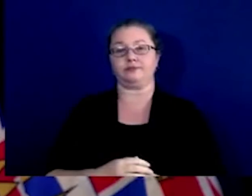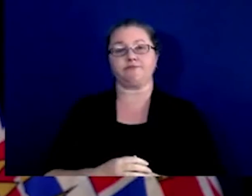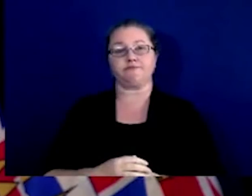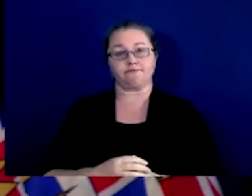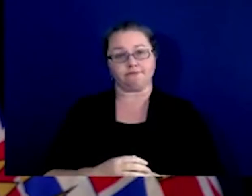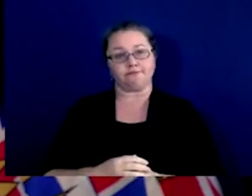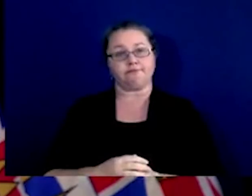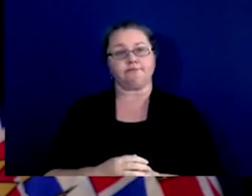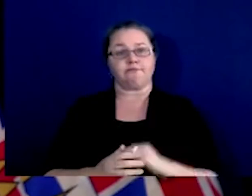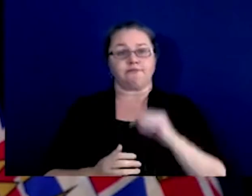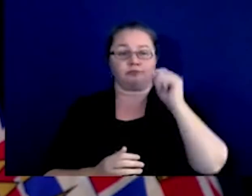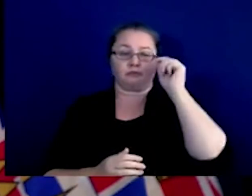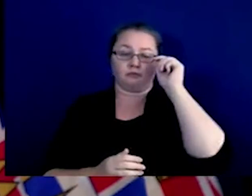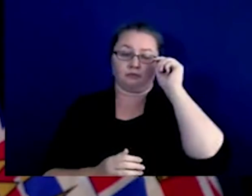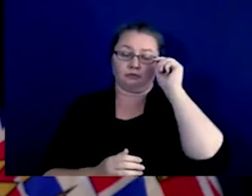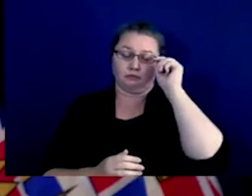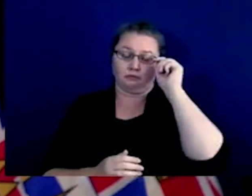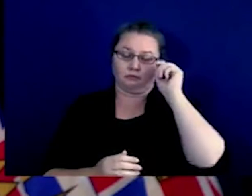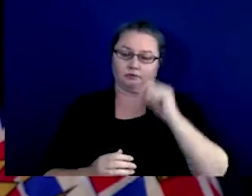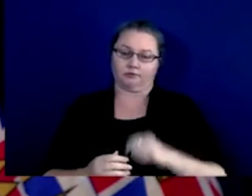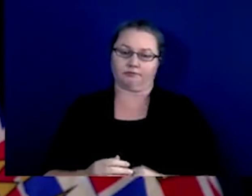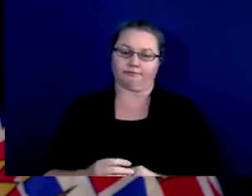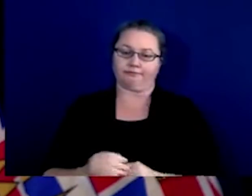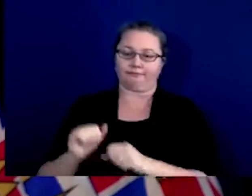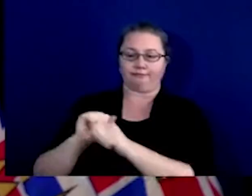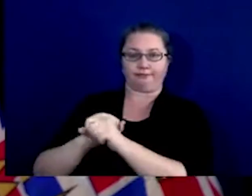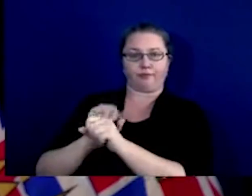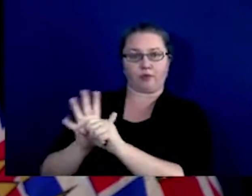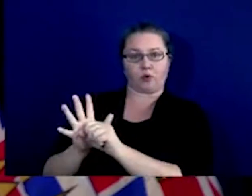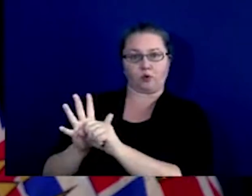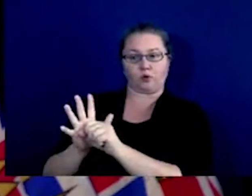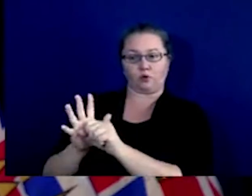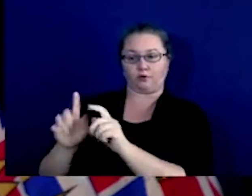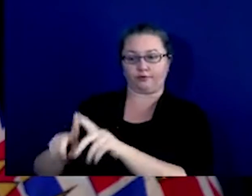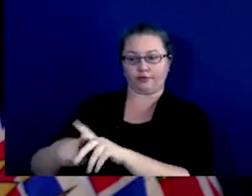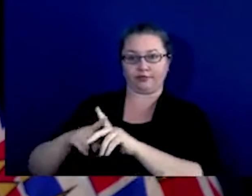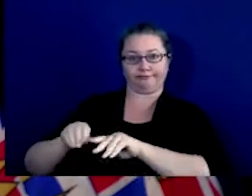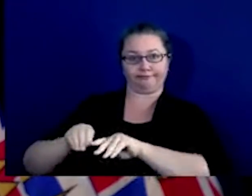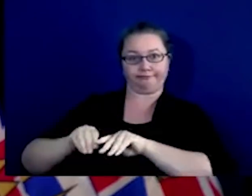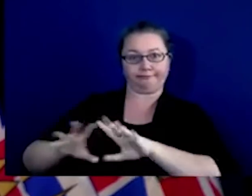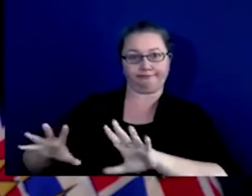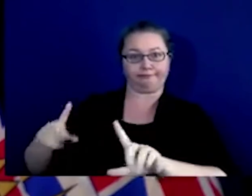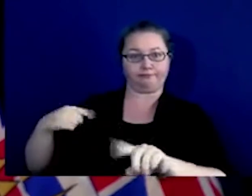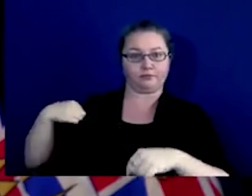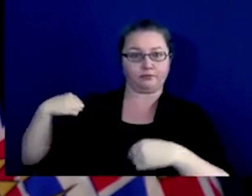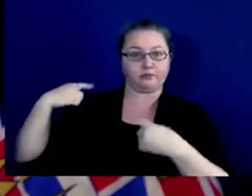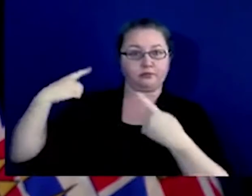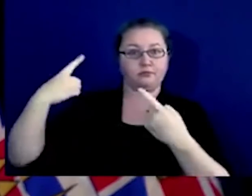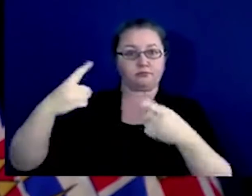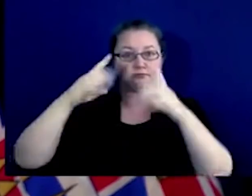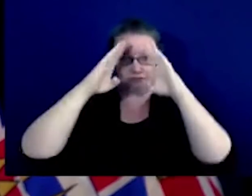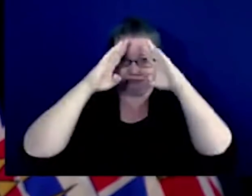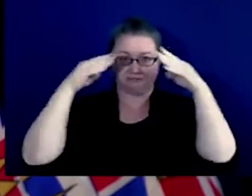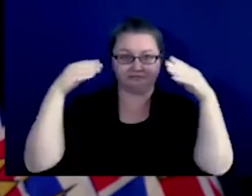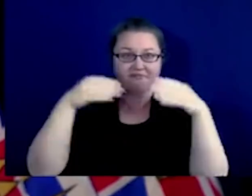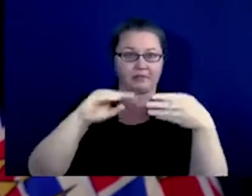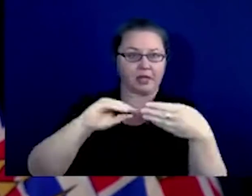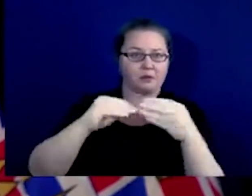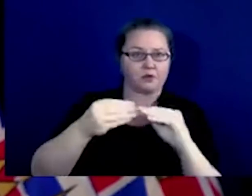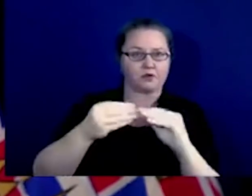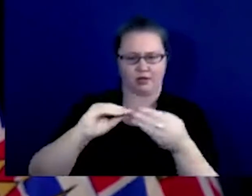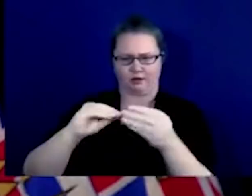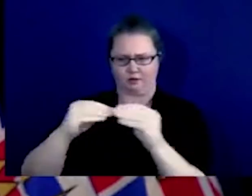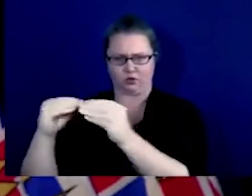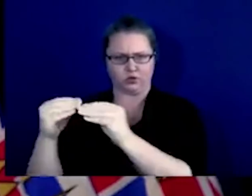COVID-19 in the province. And we know that that's an underrepresentation of the impact of this virus, and that there have been more